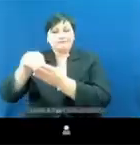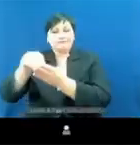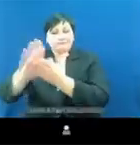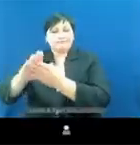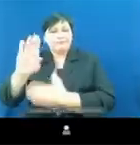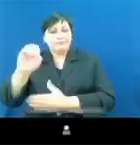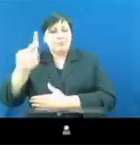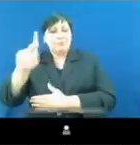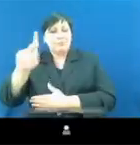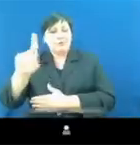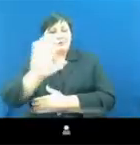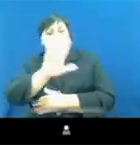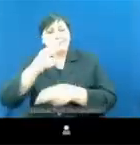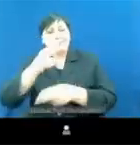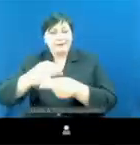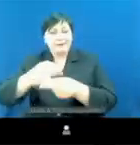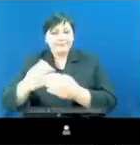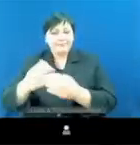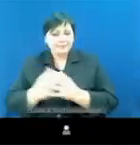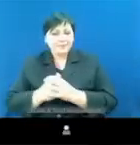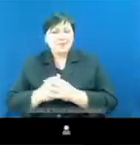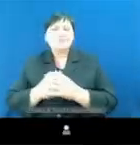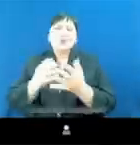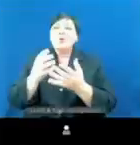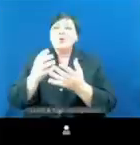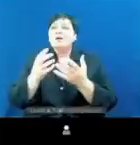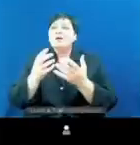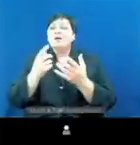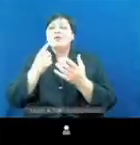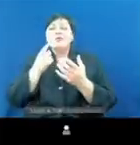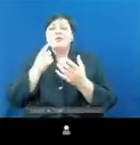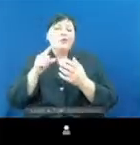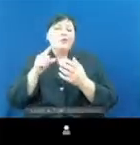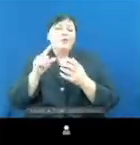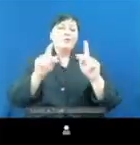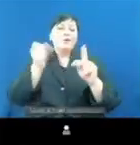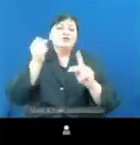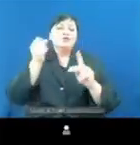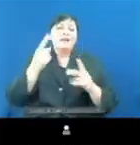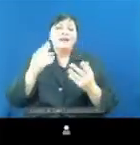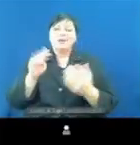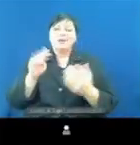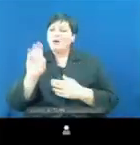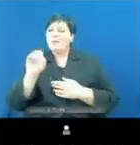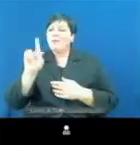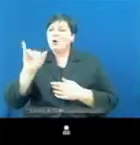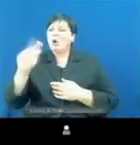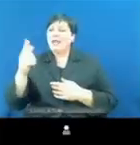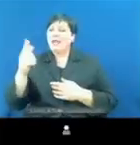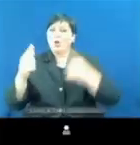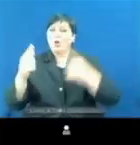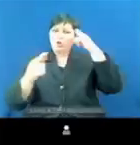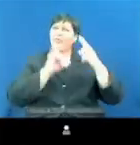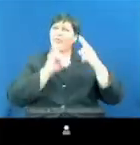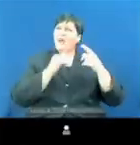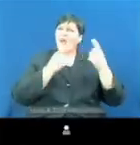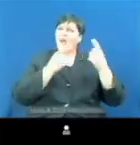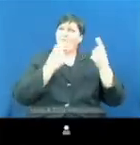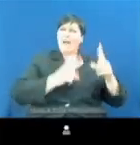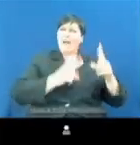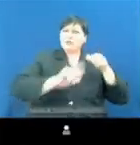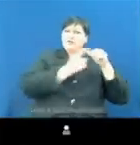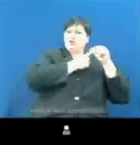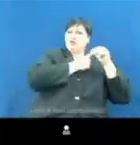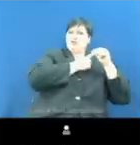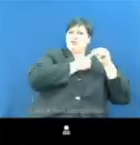I think that a layman's understanding is that, well, booking happens at something at the beginning of the process. Booking is something that happens